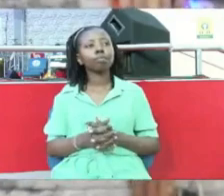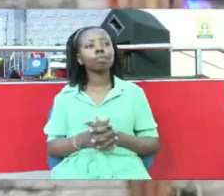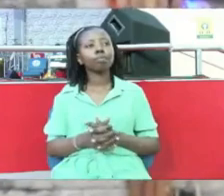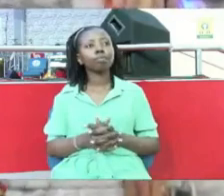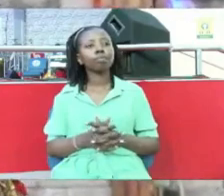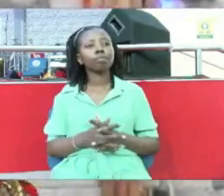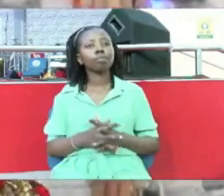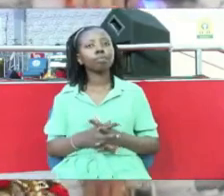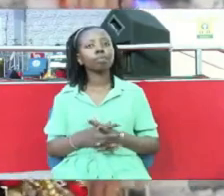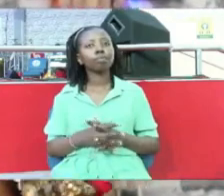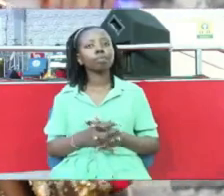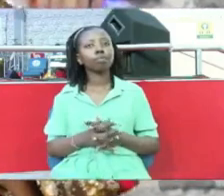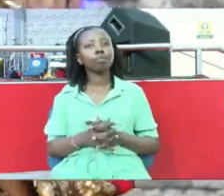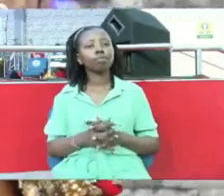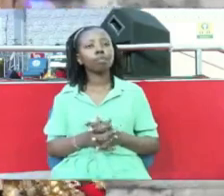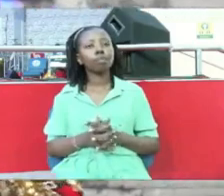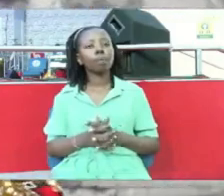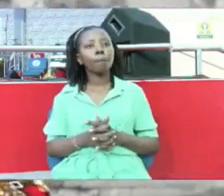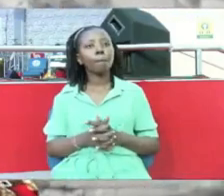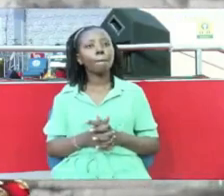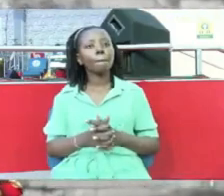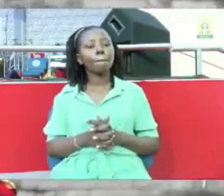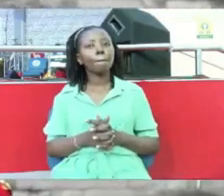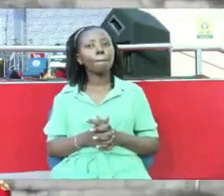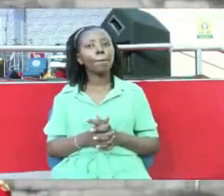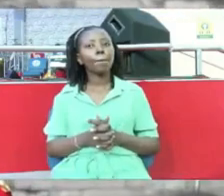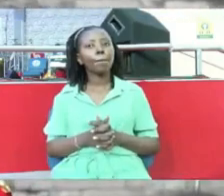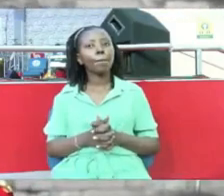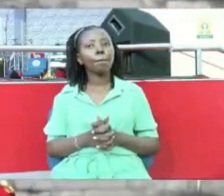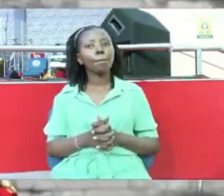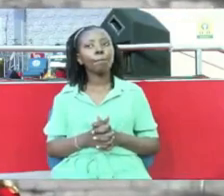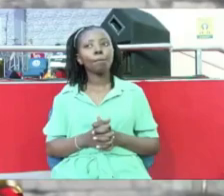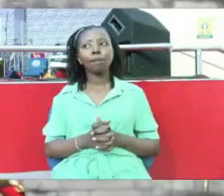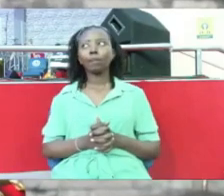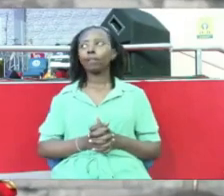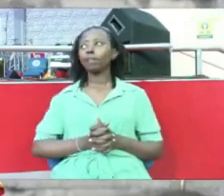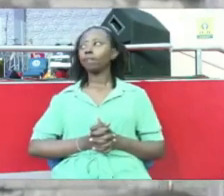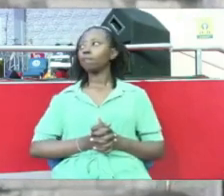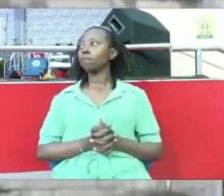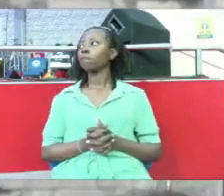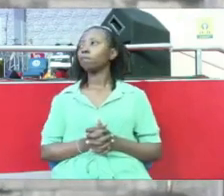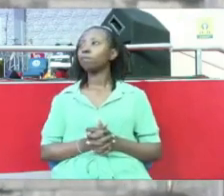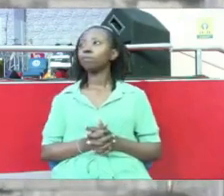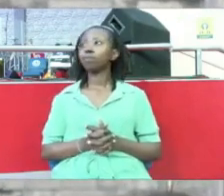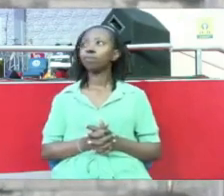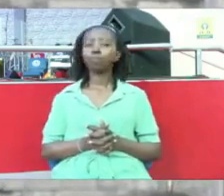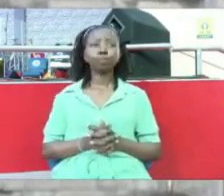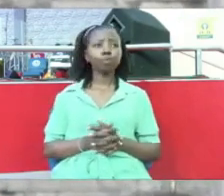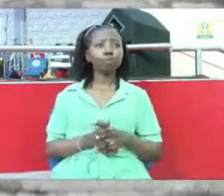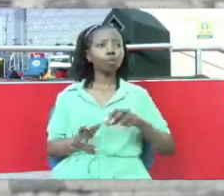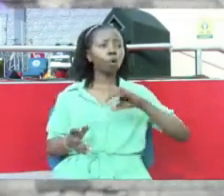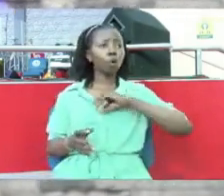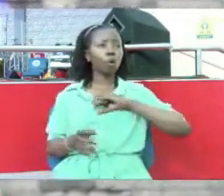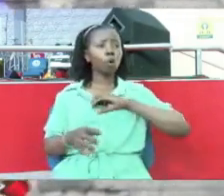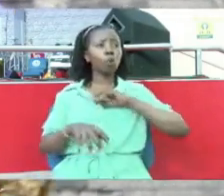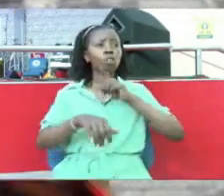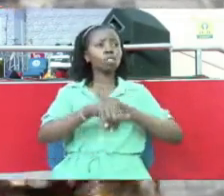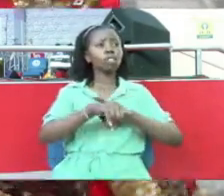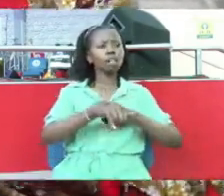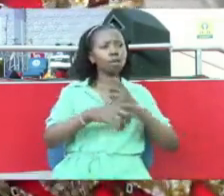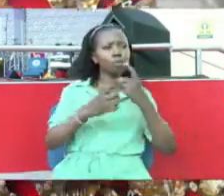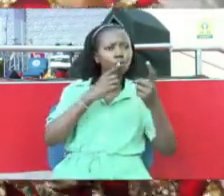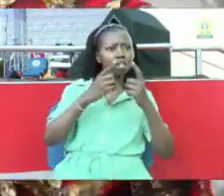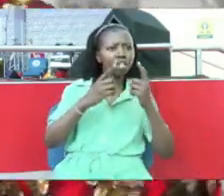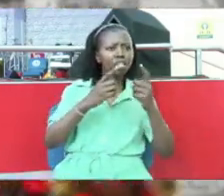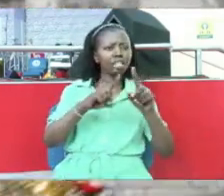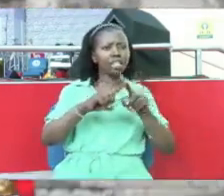katika sura ya sita akasema ya kwamba kwetu mwana amezaliwa. At your own time you can go and read the difference between